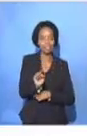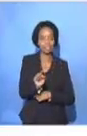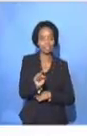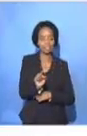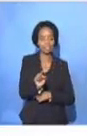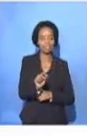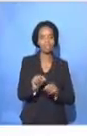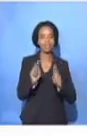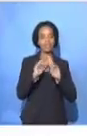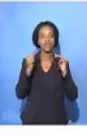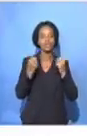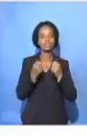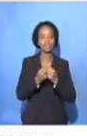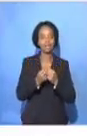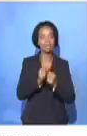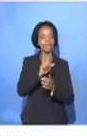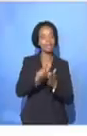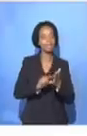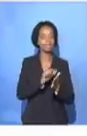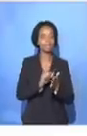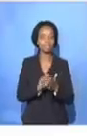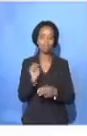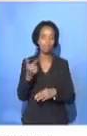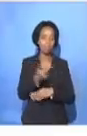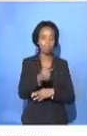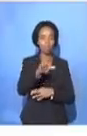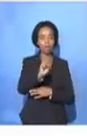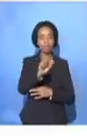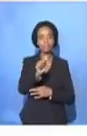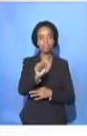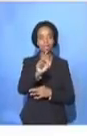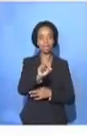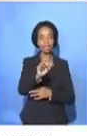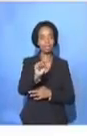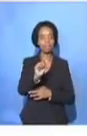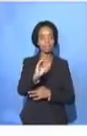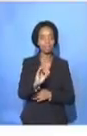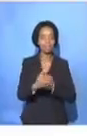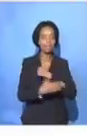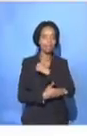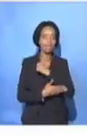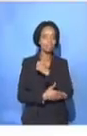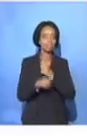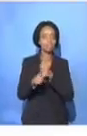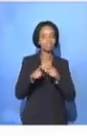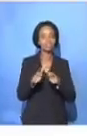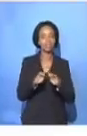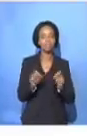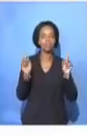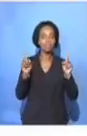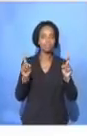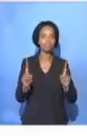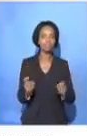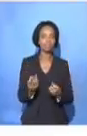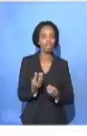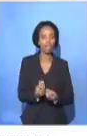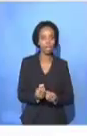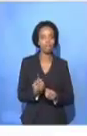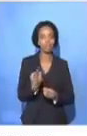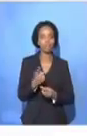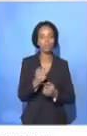of the national elections in all SADC countries is governed by the revised SADC principles and guidelines governing